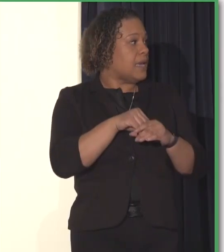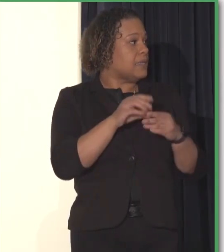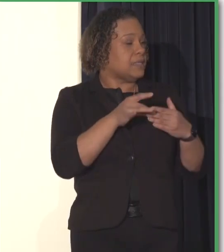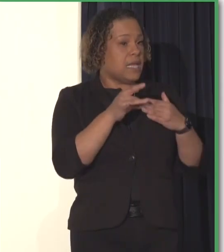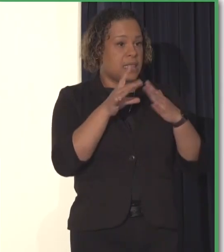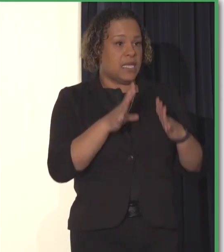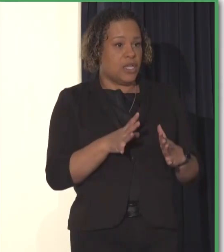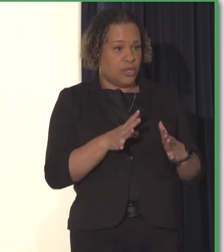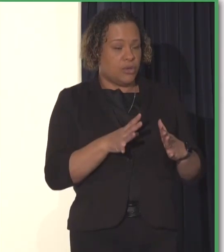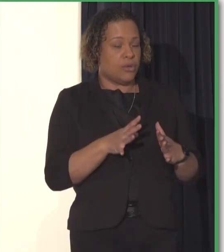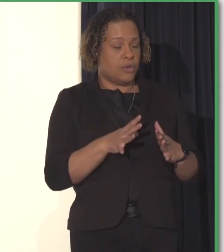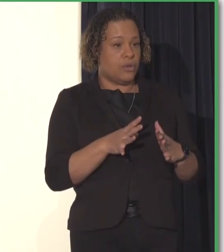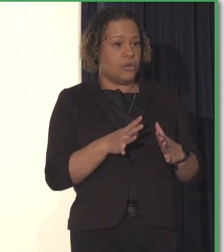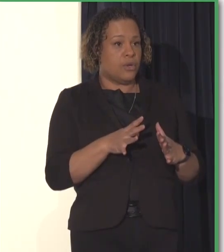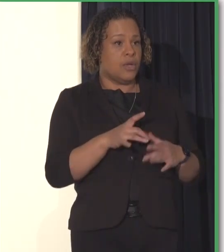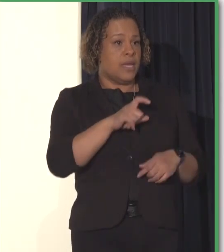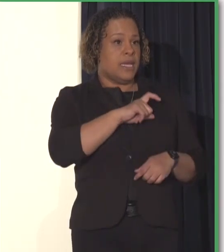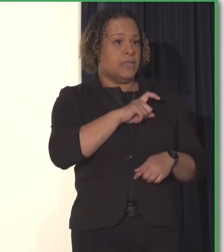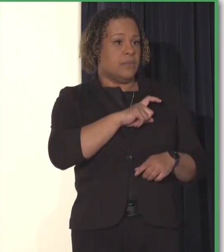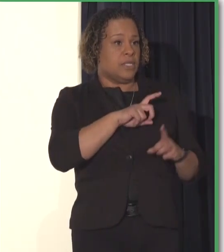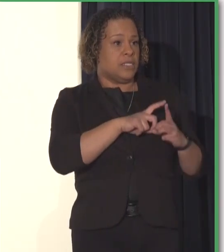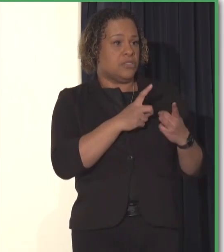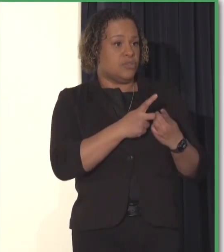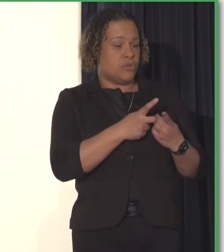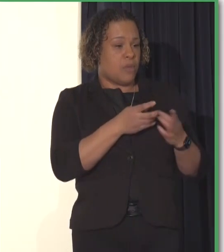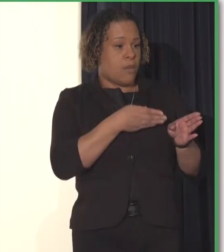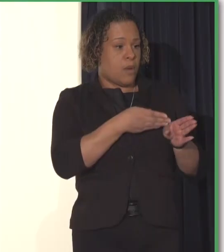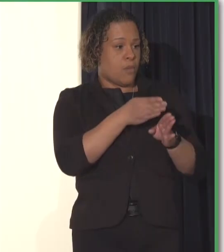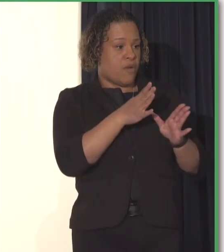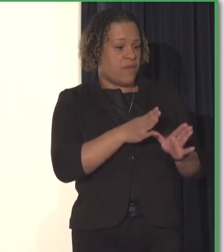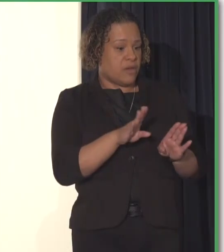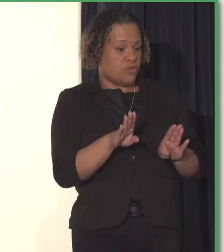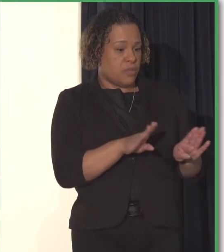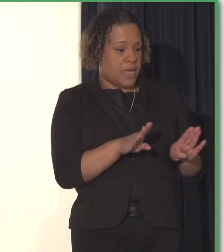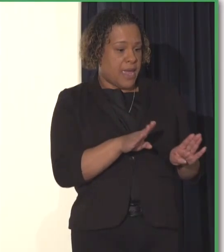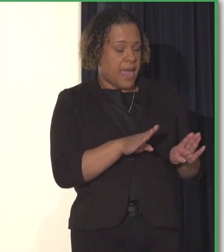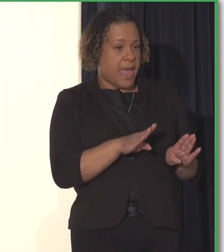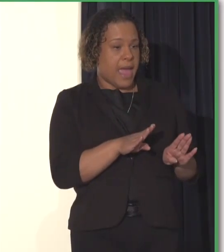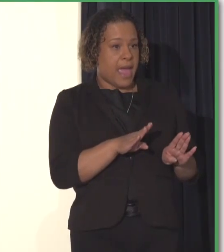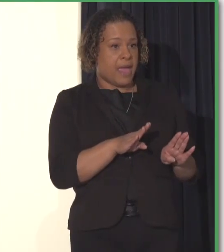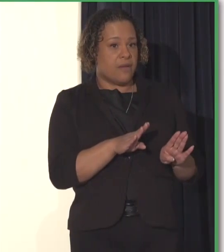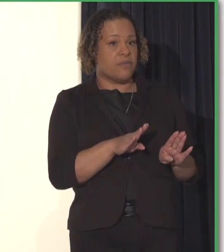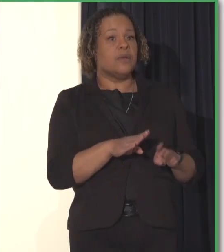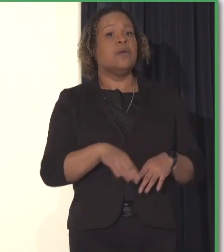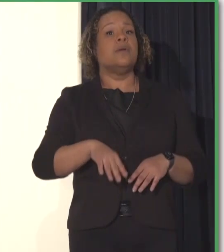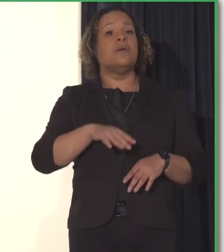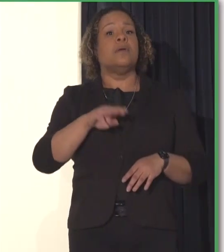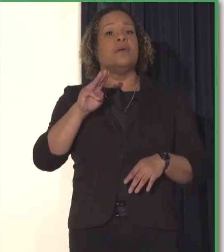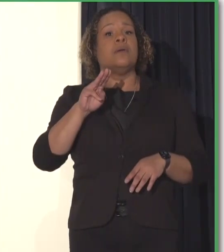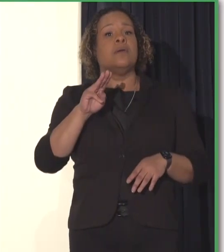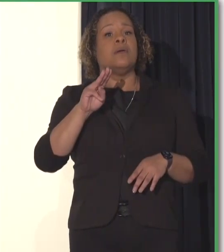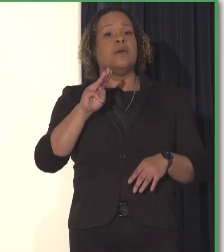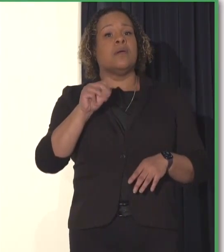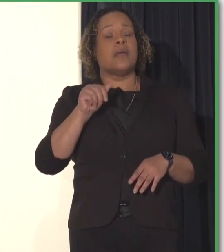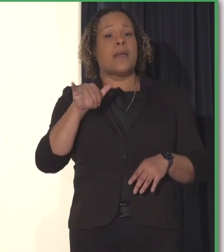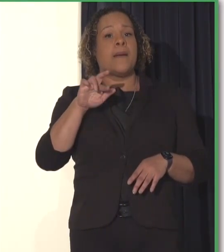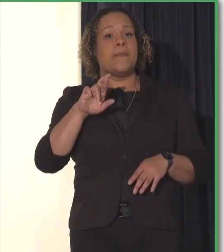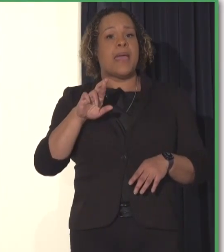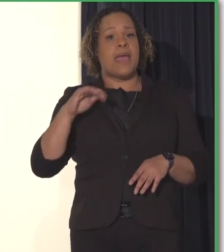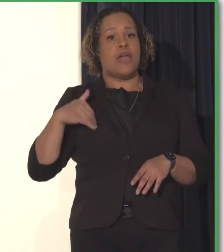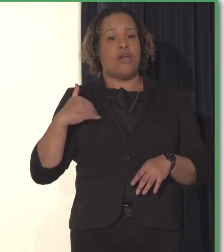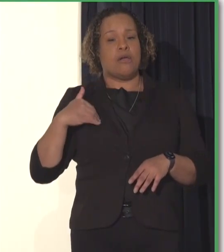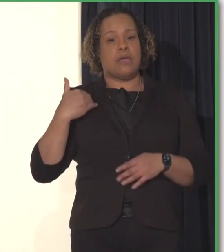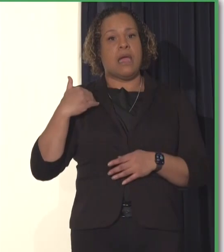leader and law enforcement professional drew attention when Mayor Comey Young sought a new police chief